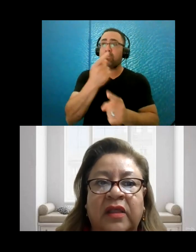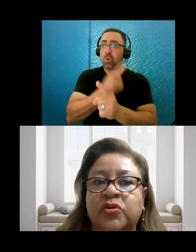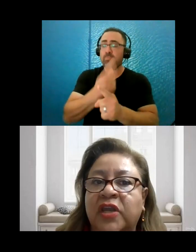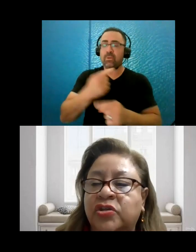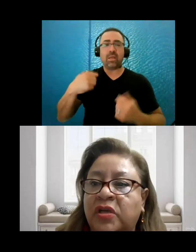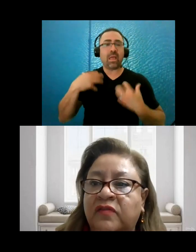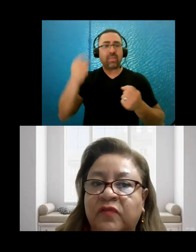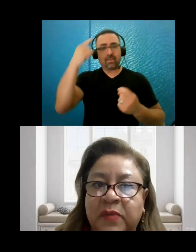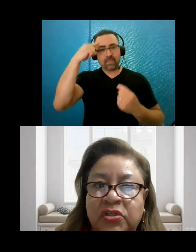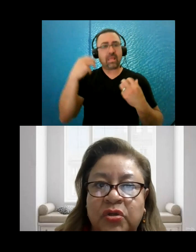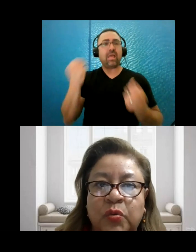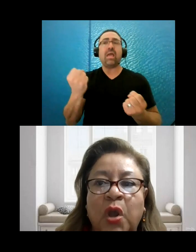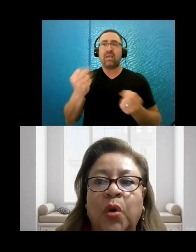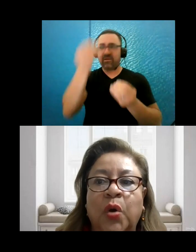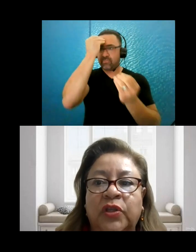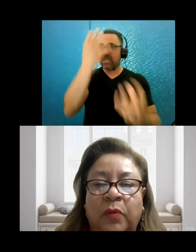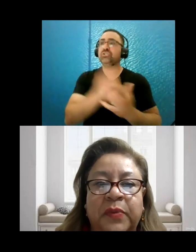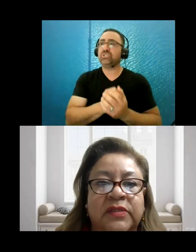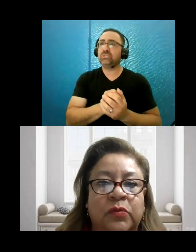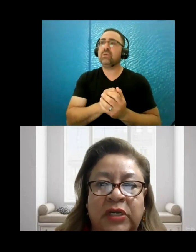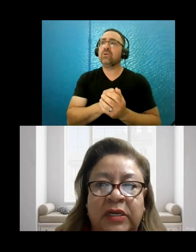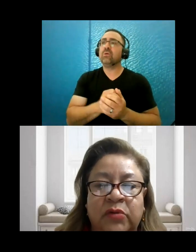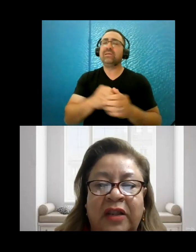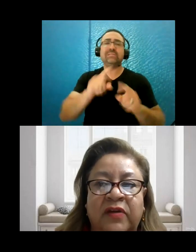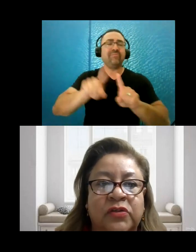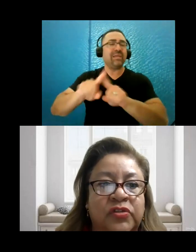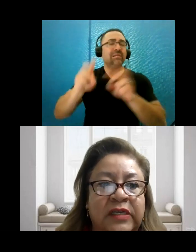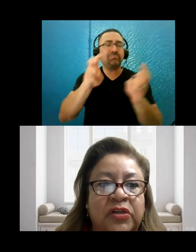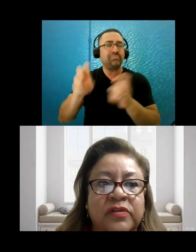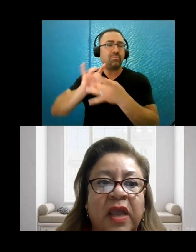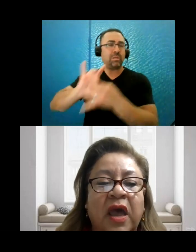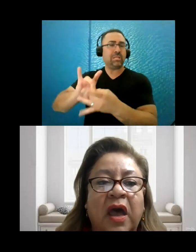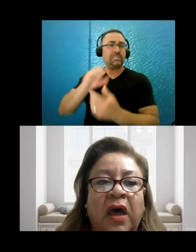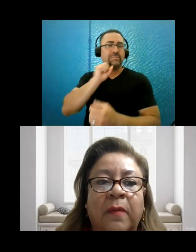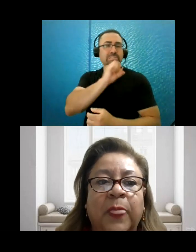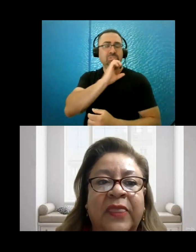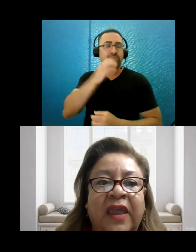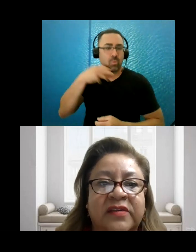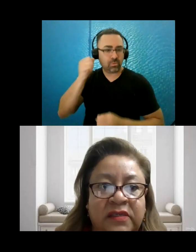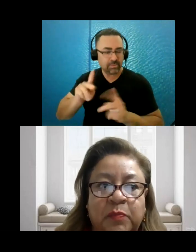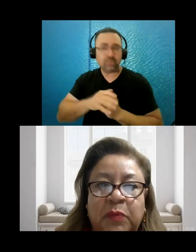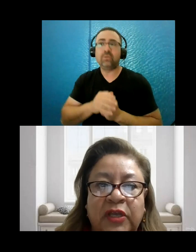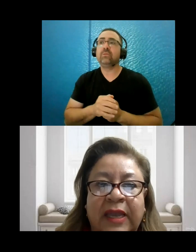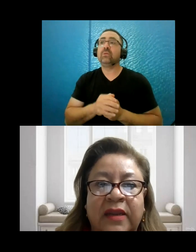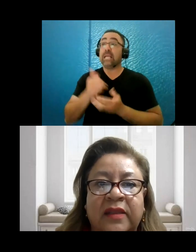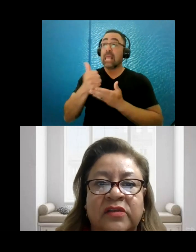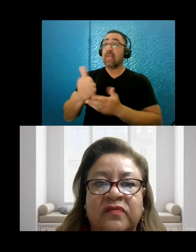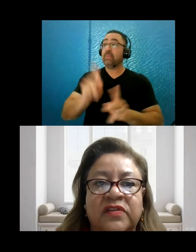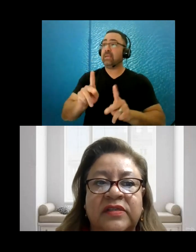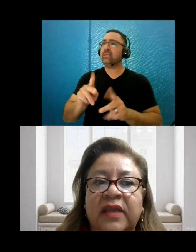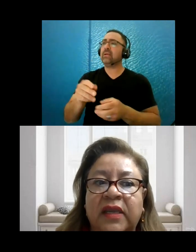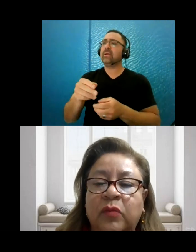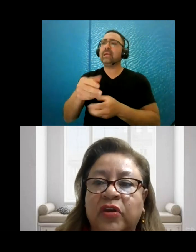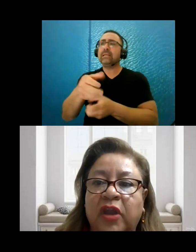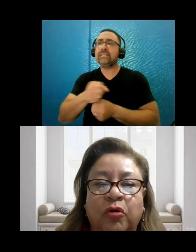mental health education and information with topics relevant to seniors. They assist people in getting the